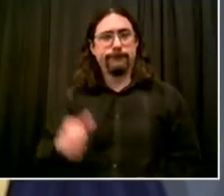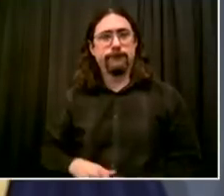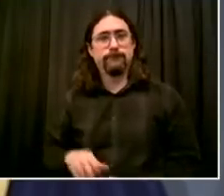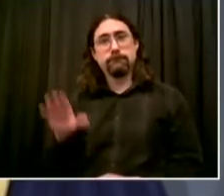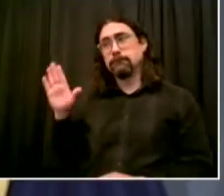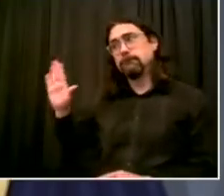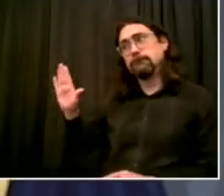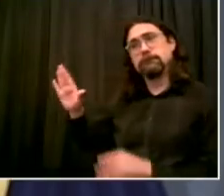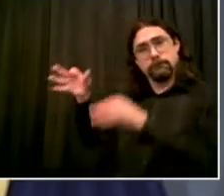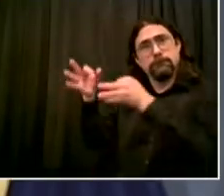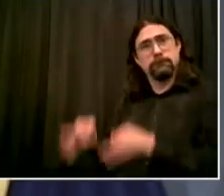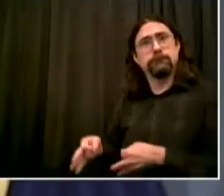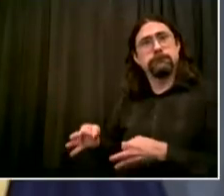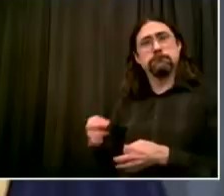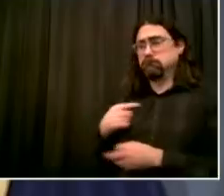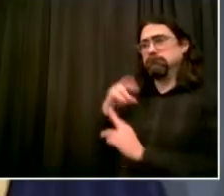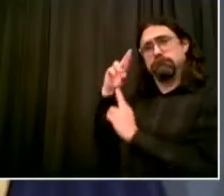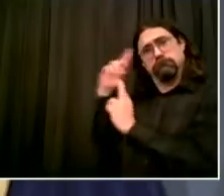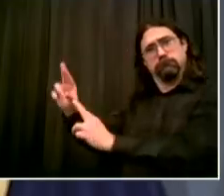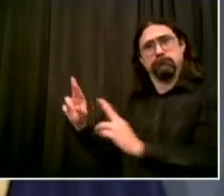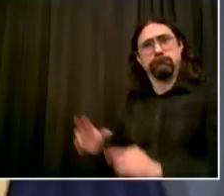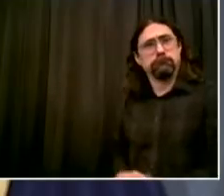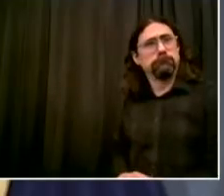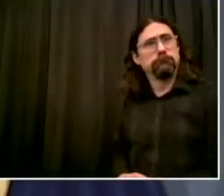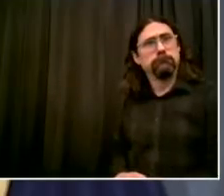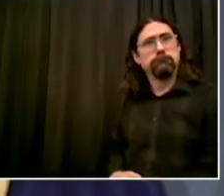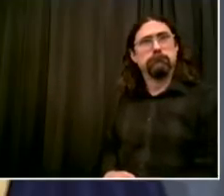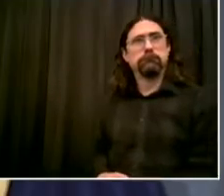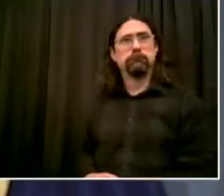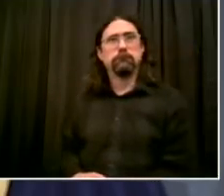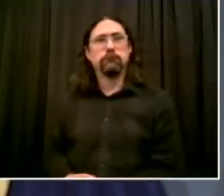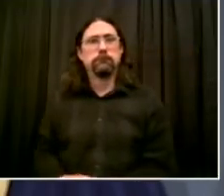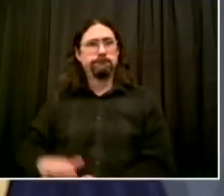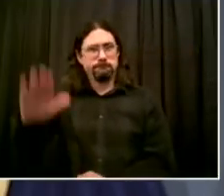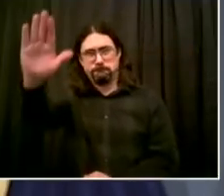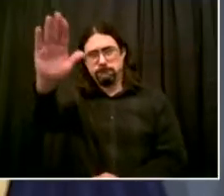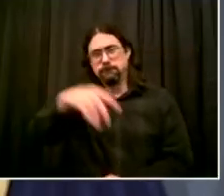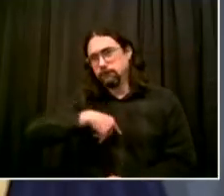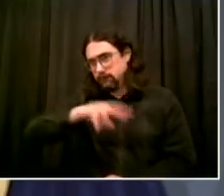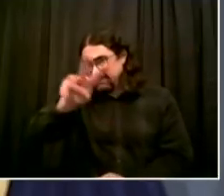that you're making today. And part of what you said was you talked about how these